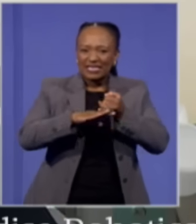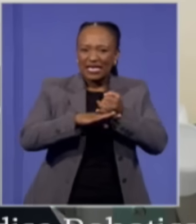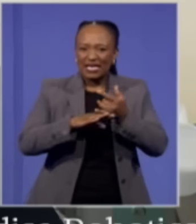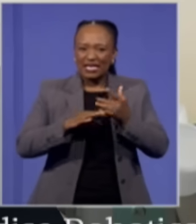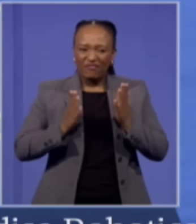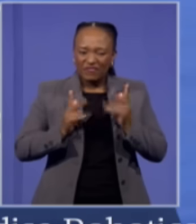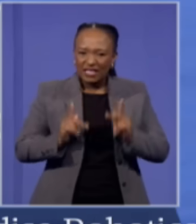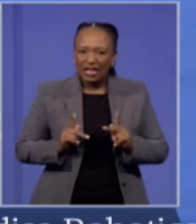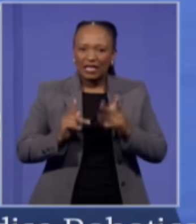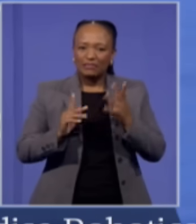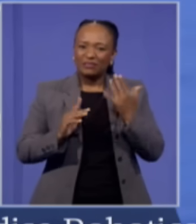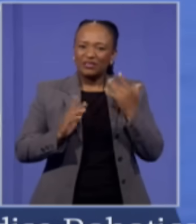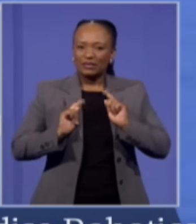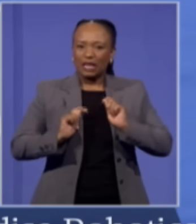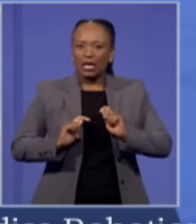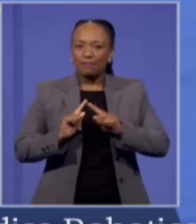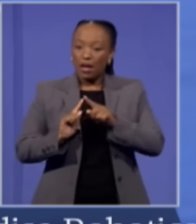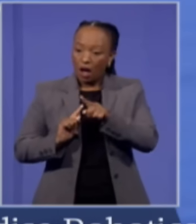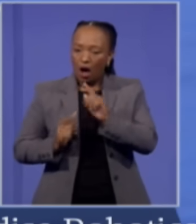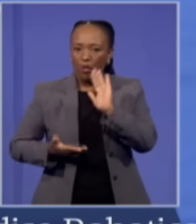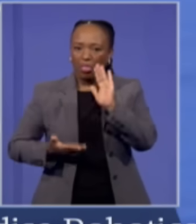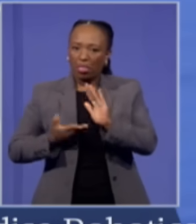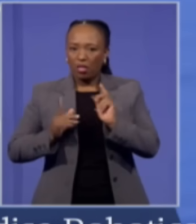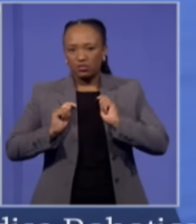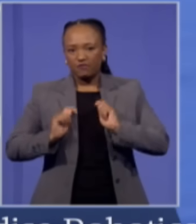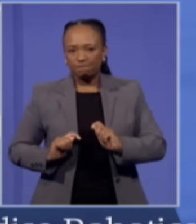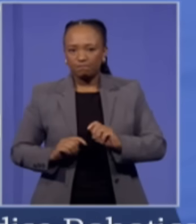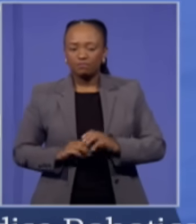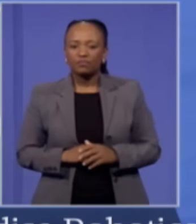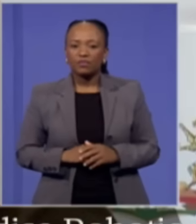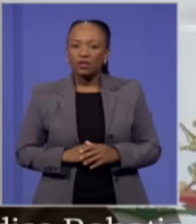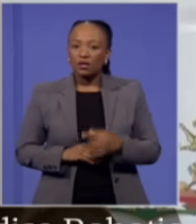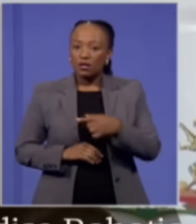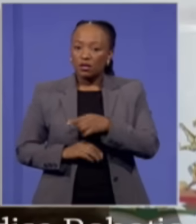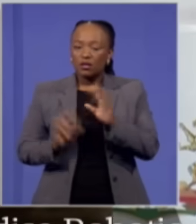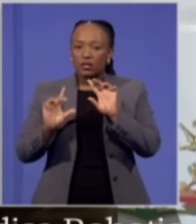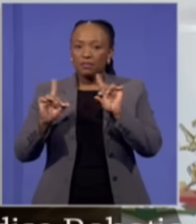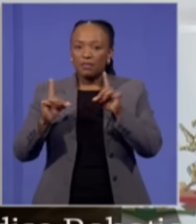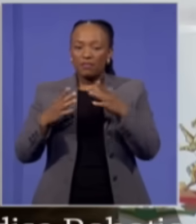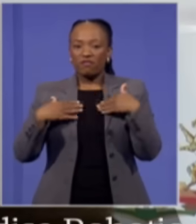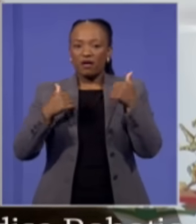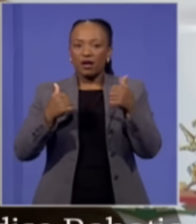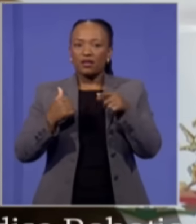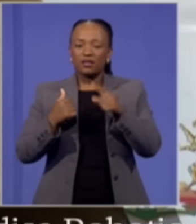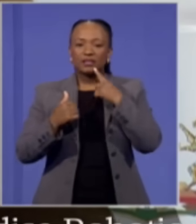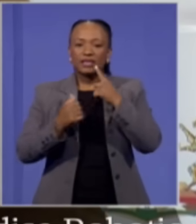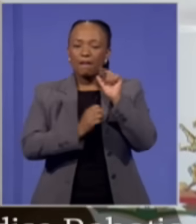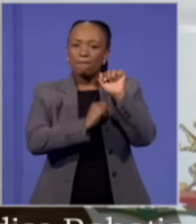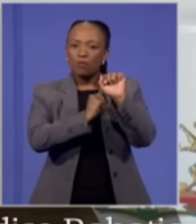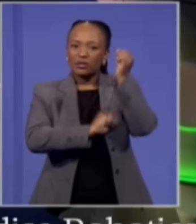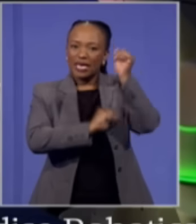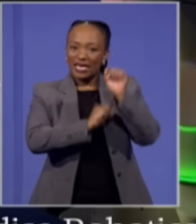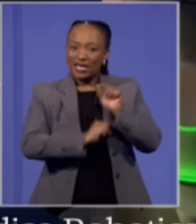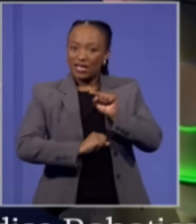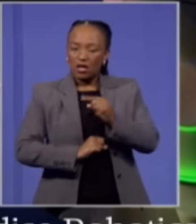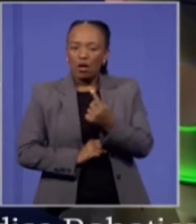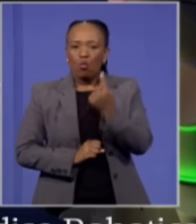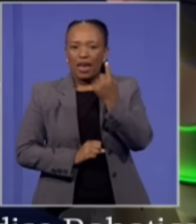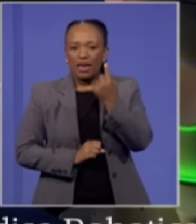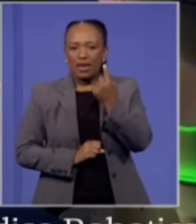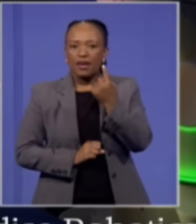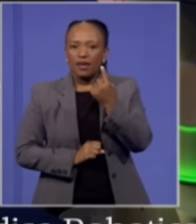laparoscopic surgery. Lefapha la bophelo bo botle profenseng ya Free State le re profense e na le motšhini o le mong fela o sepetleleng